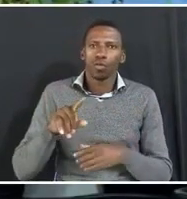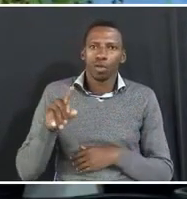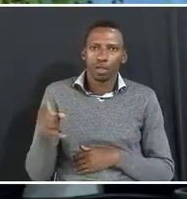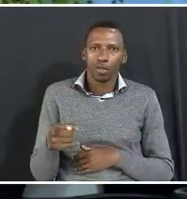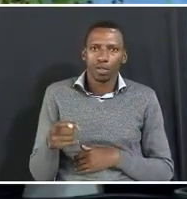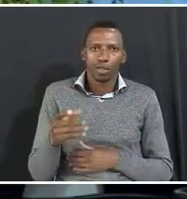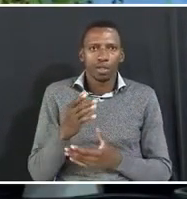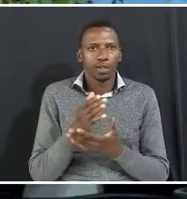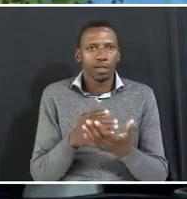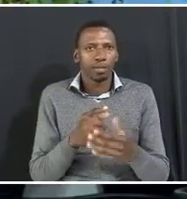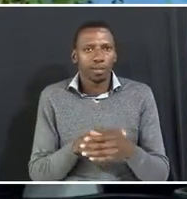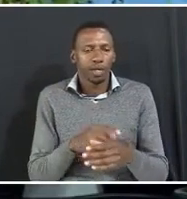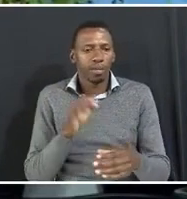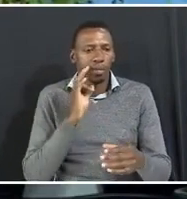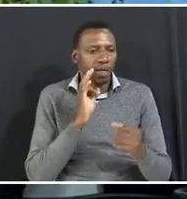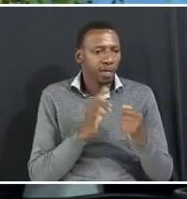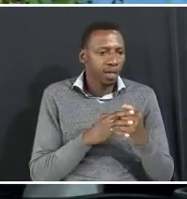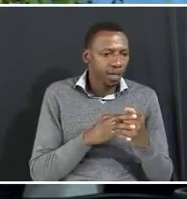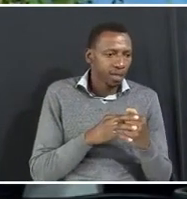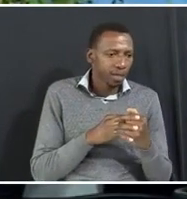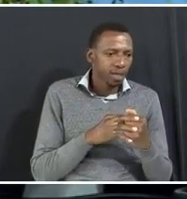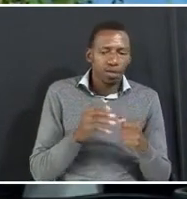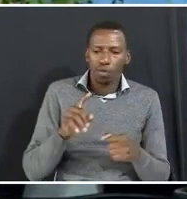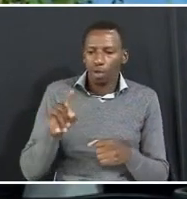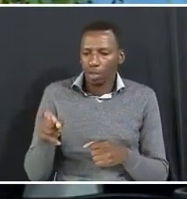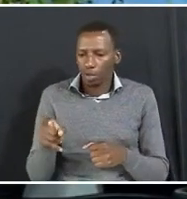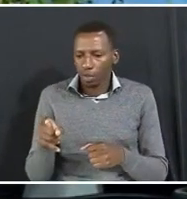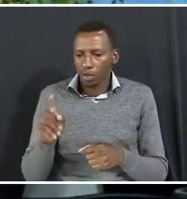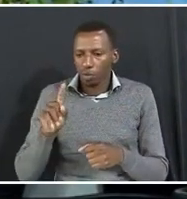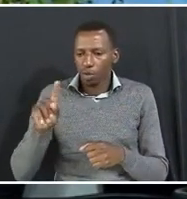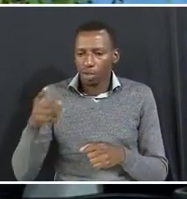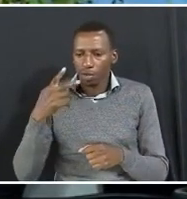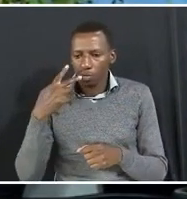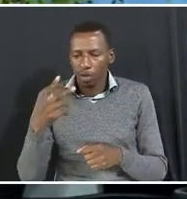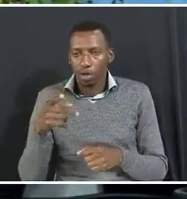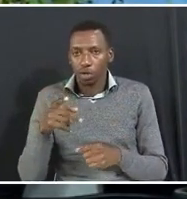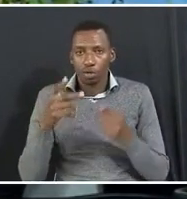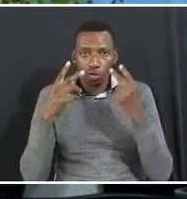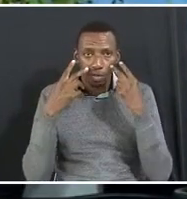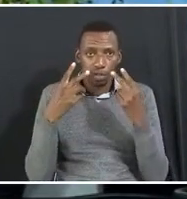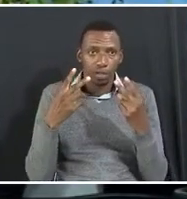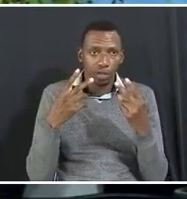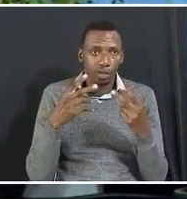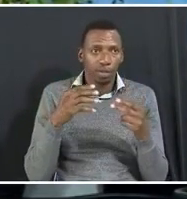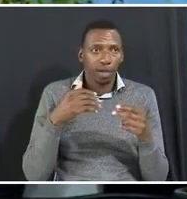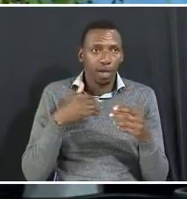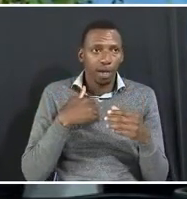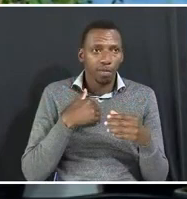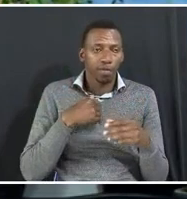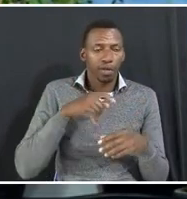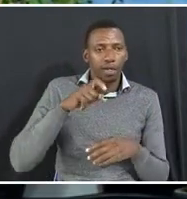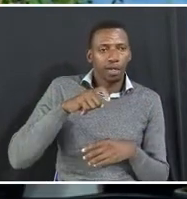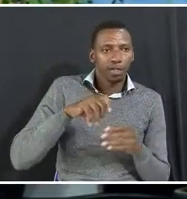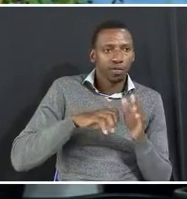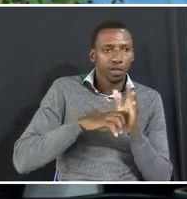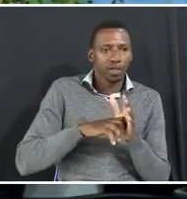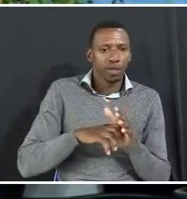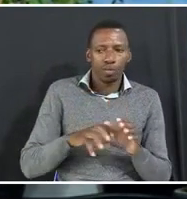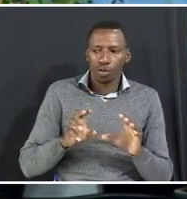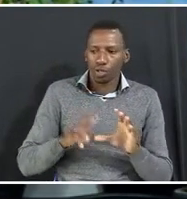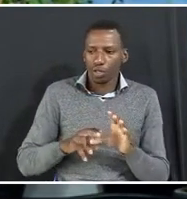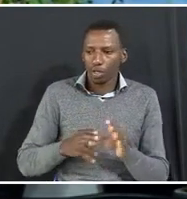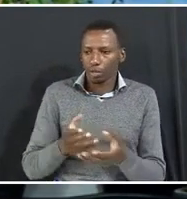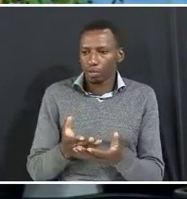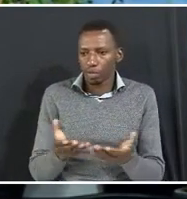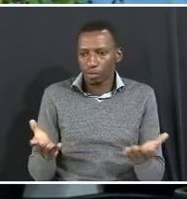sometimes 800, 1,000, 1,200. And we find that we have needs like the needs for chairs.